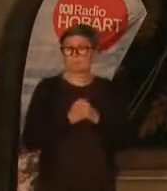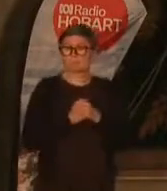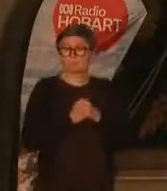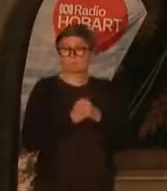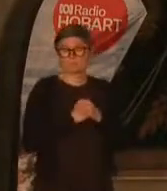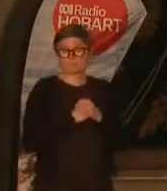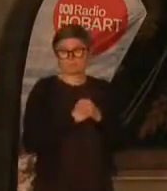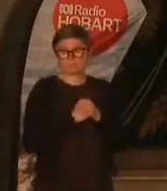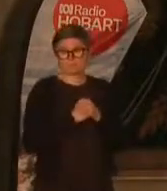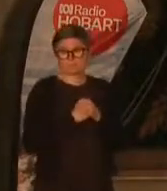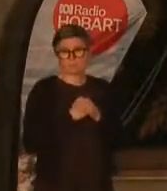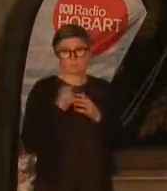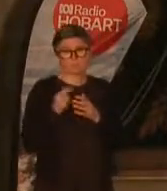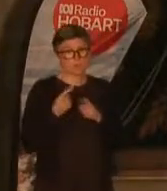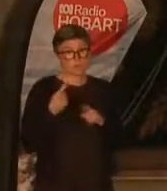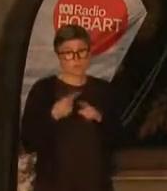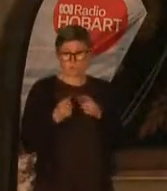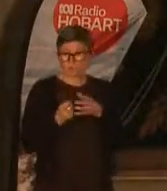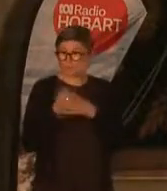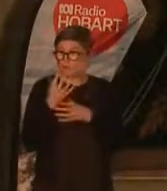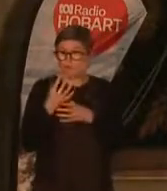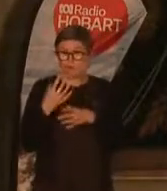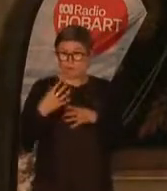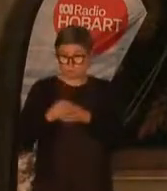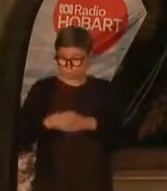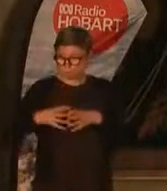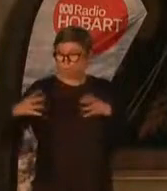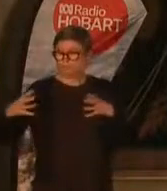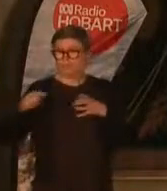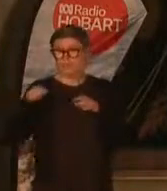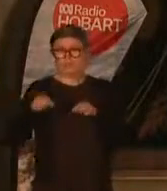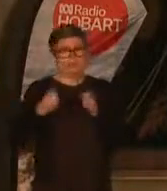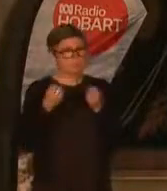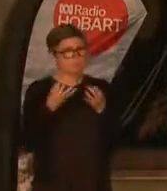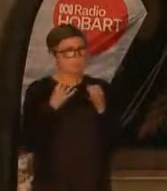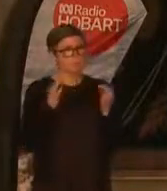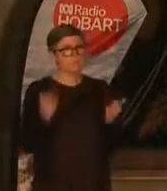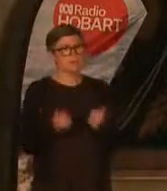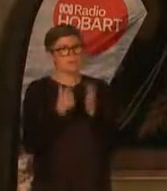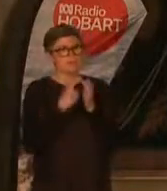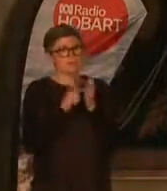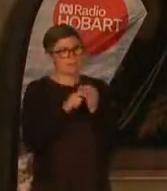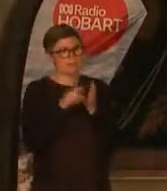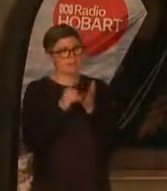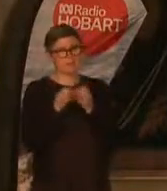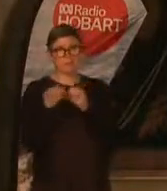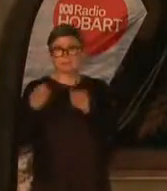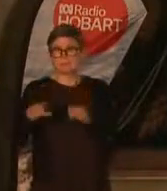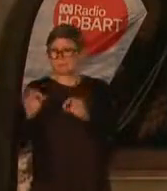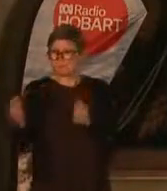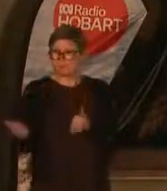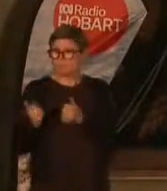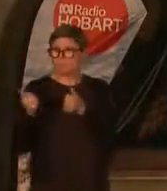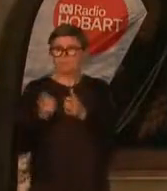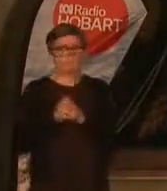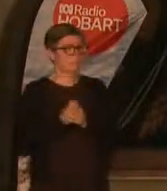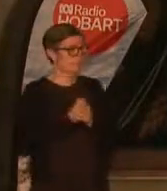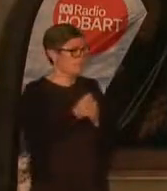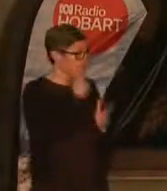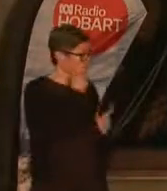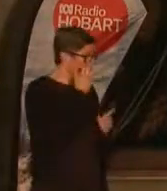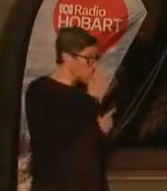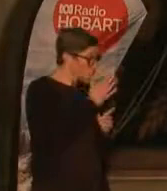grown so fast and expansively, but it hasn't had an ethics system built in very efficiently, whereas, you know, in